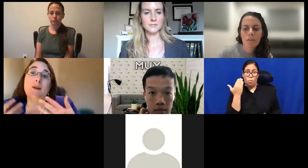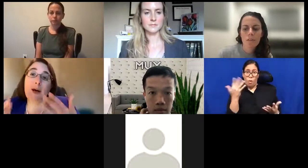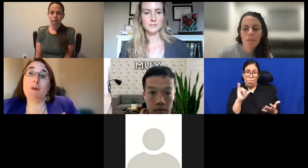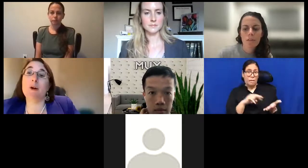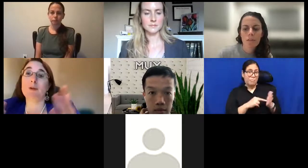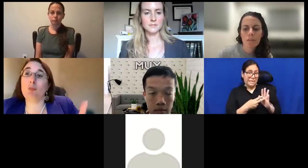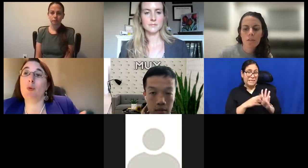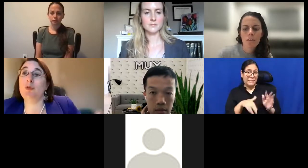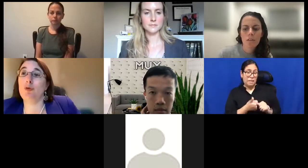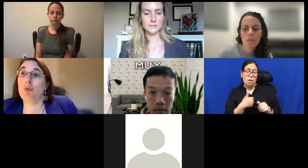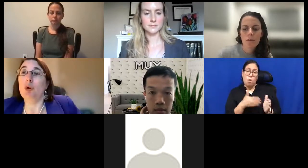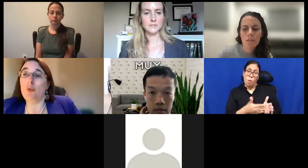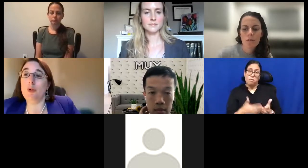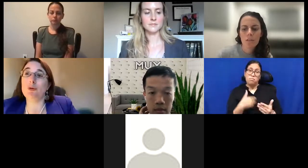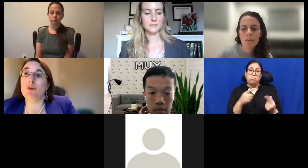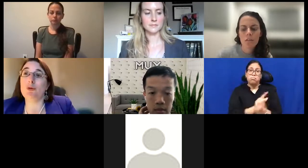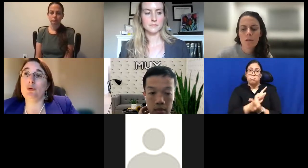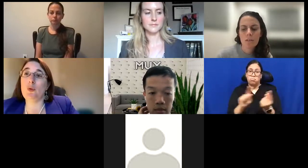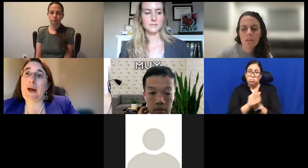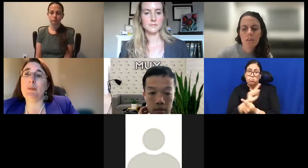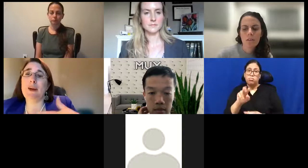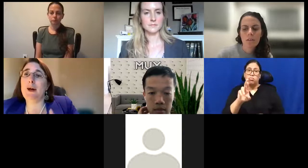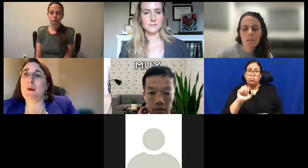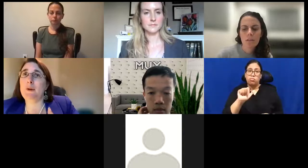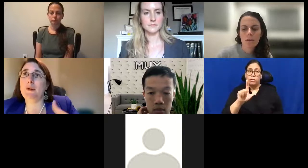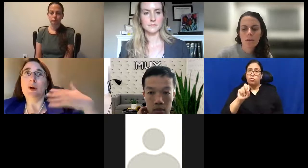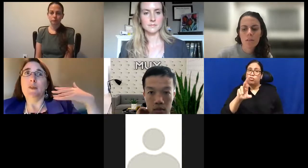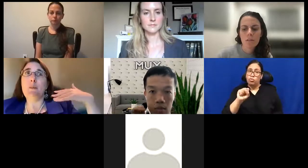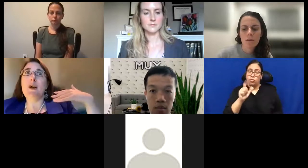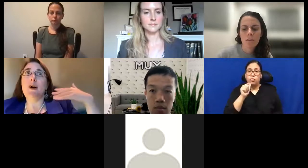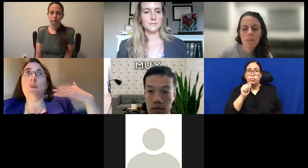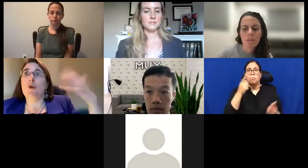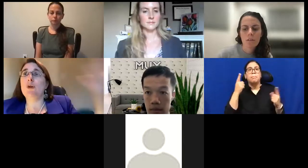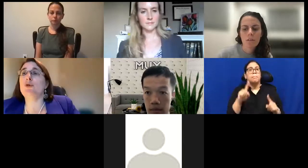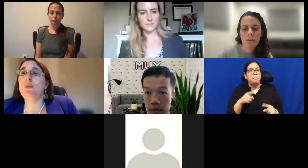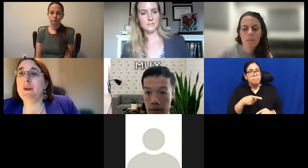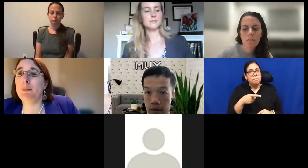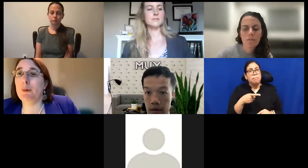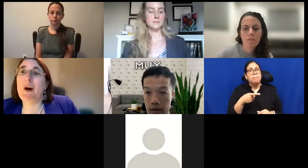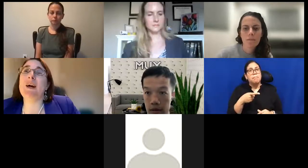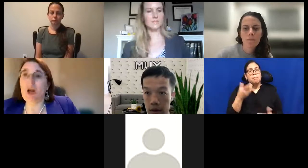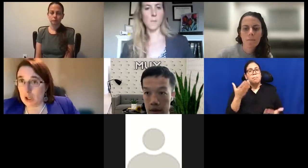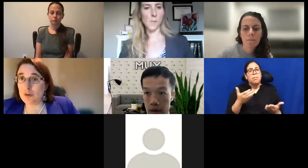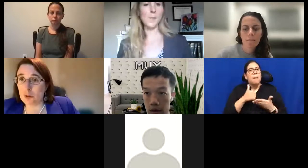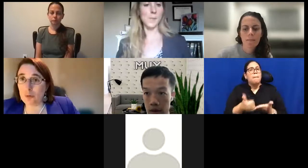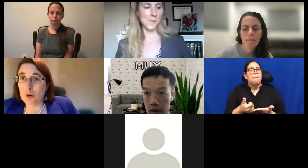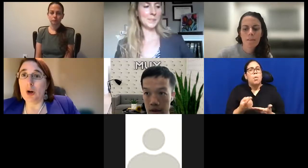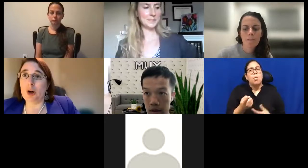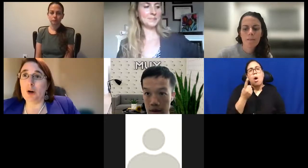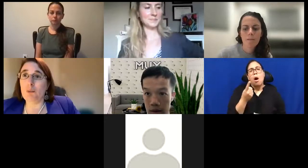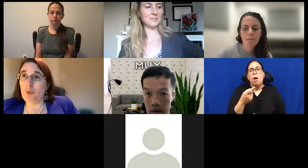can't tell you how many times I went to realtors who happen to have, and they might help 1 or 2 people buy a